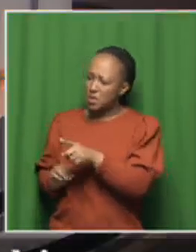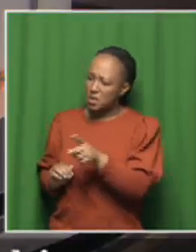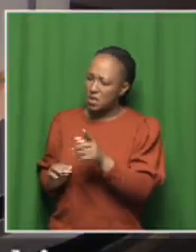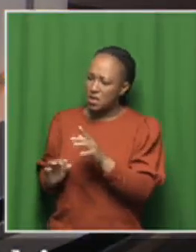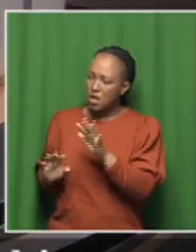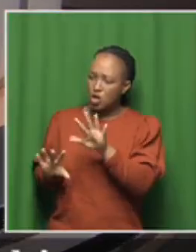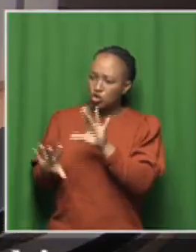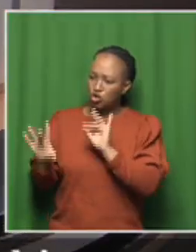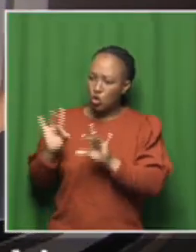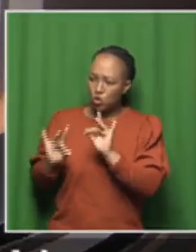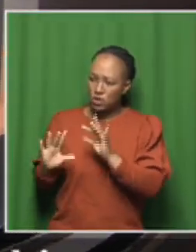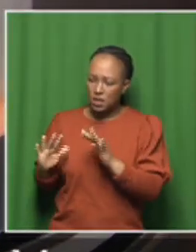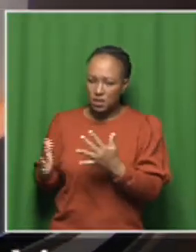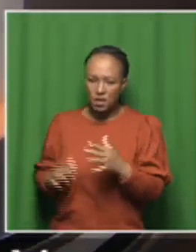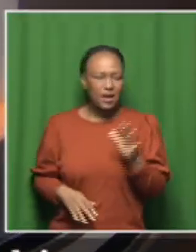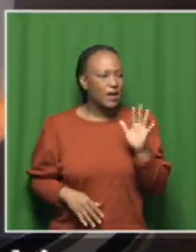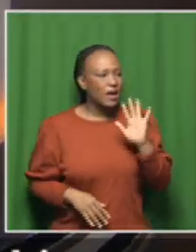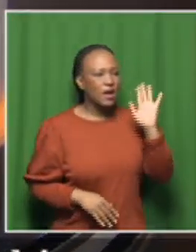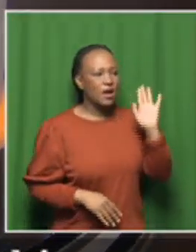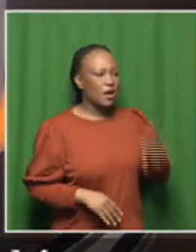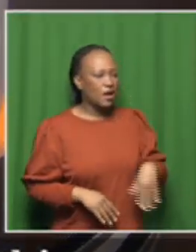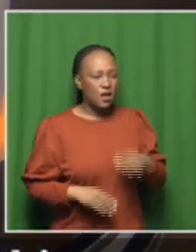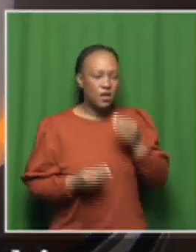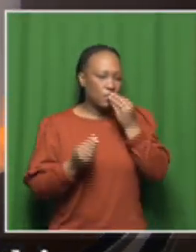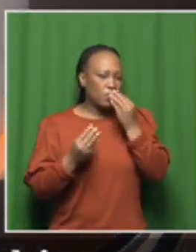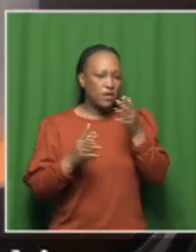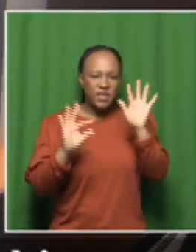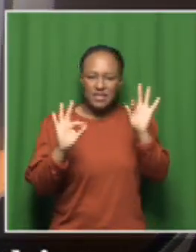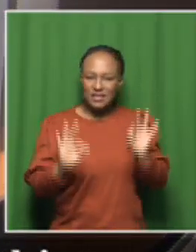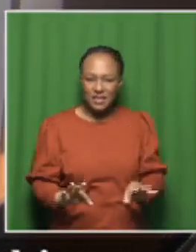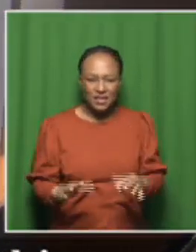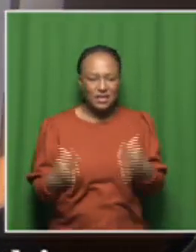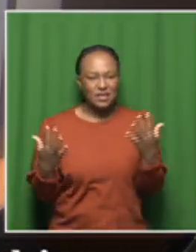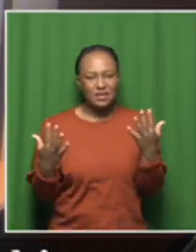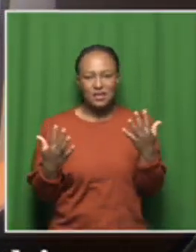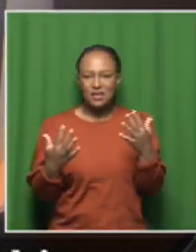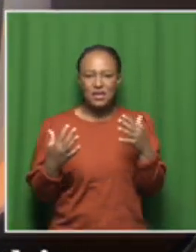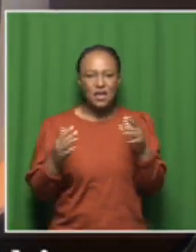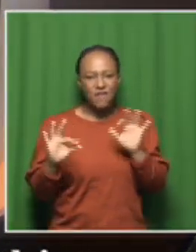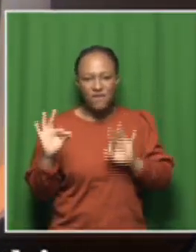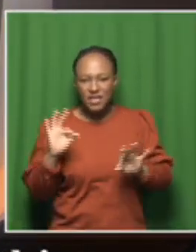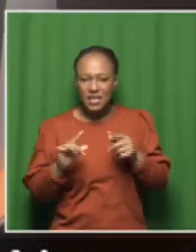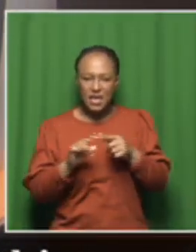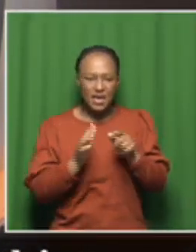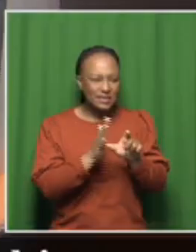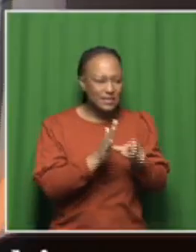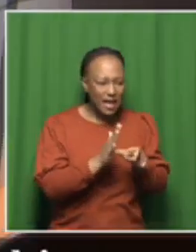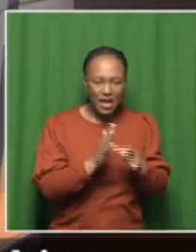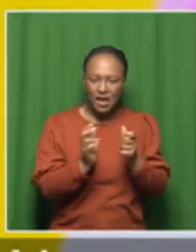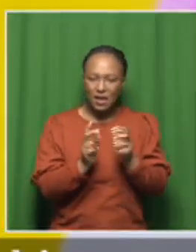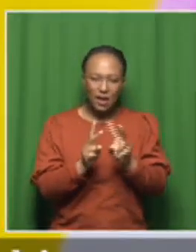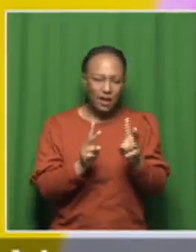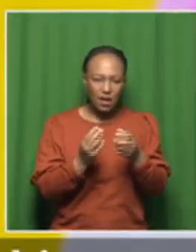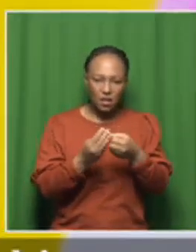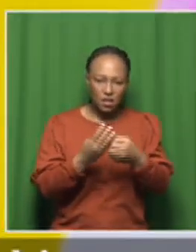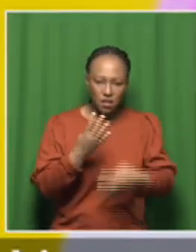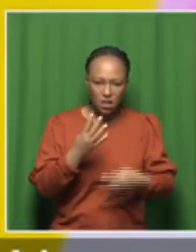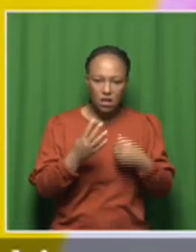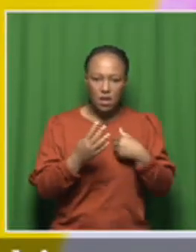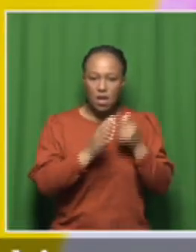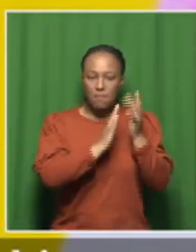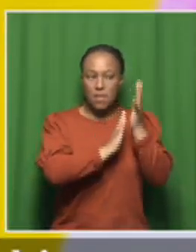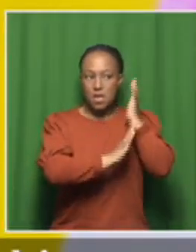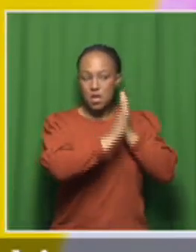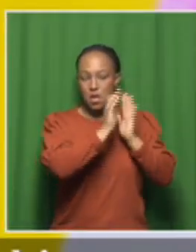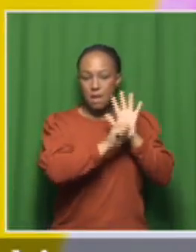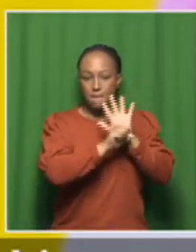well? Yeah, it was fantastic. At first, they were overwhelmed because it's fashion, style, etc., etc. But because they're coming from a heritage background,